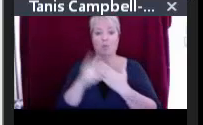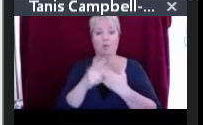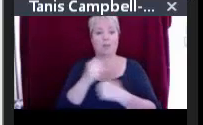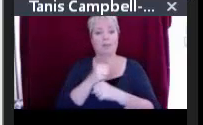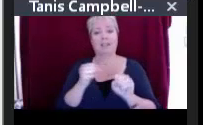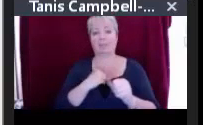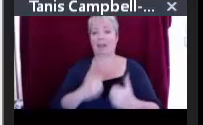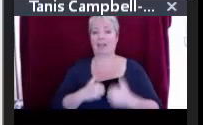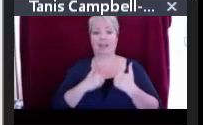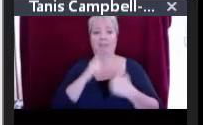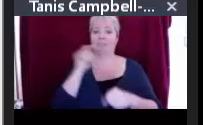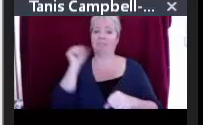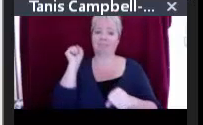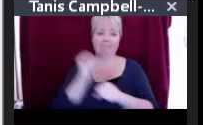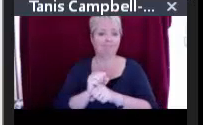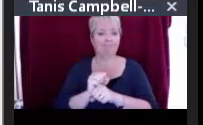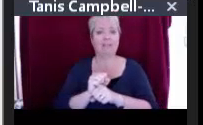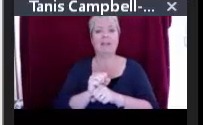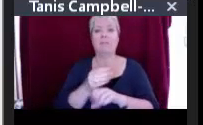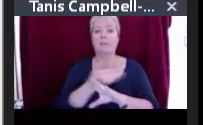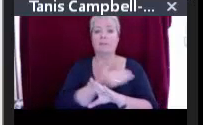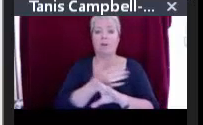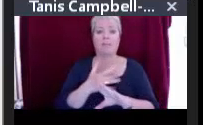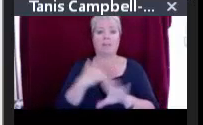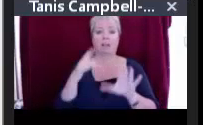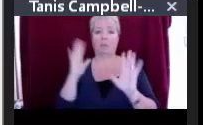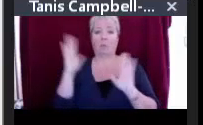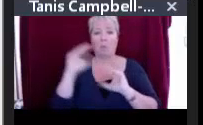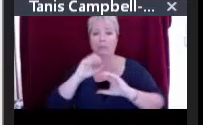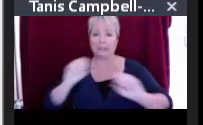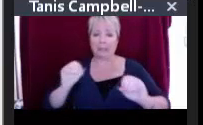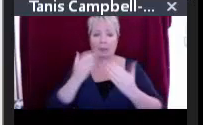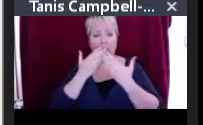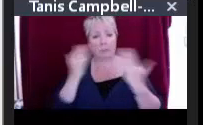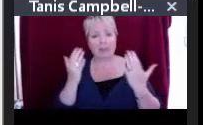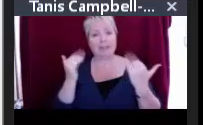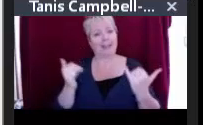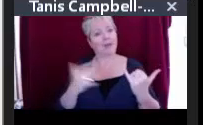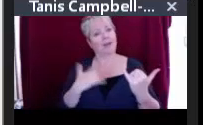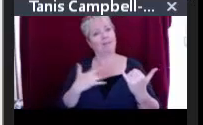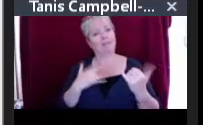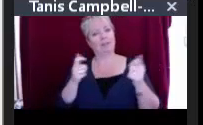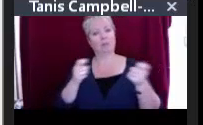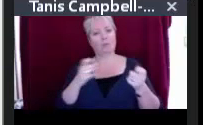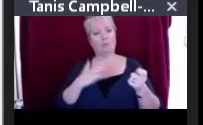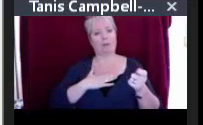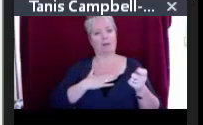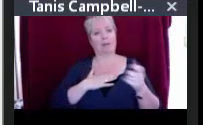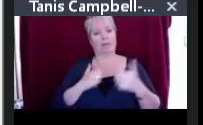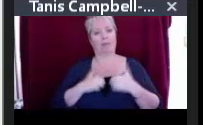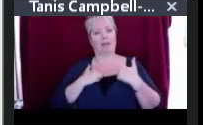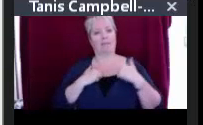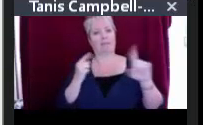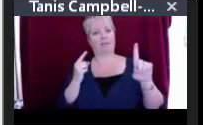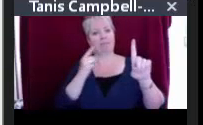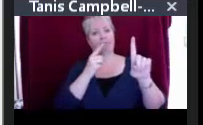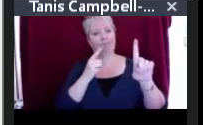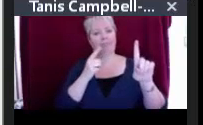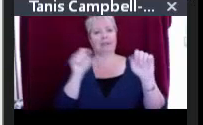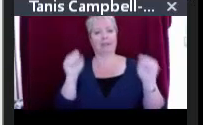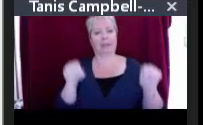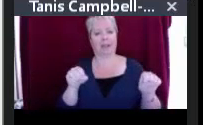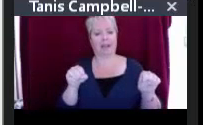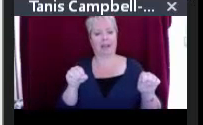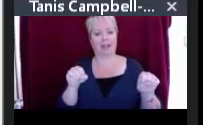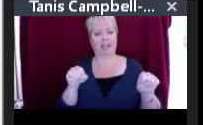literally. I felt hopeless, and now I don't feel that way. I feel like I can control my destiny and do something to change